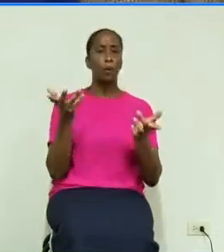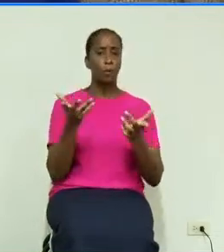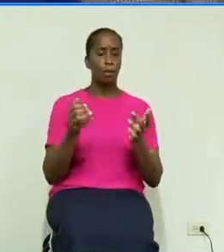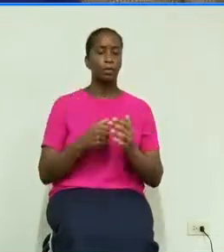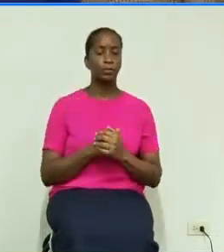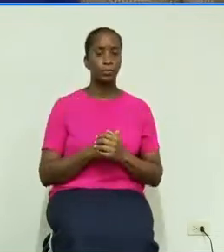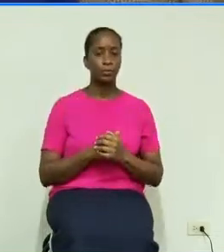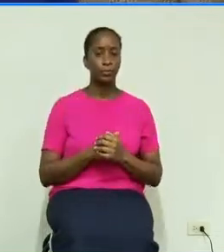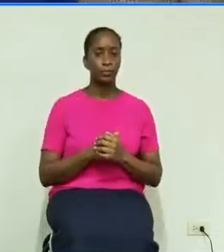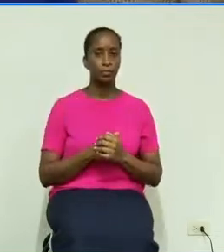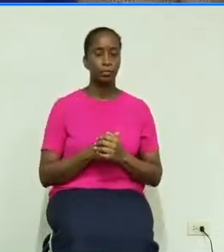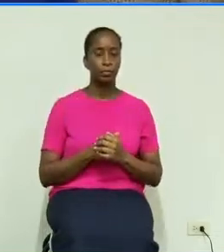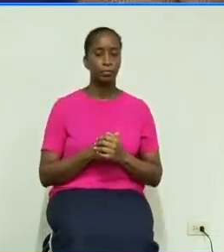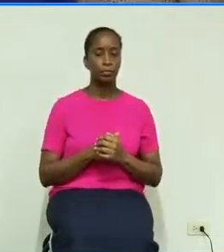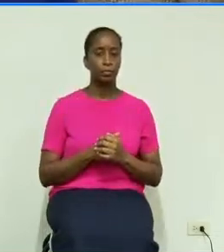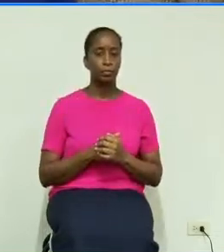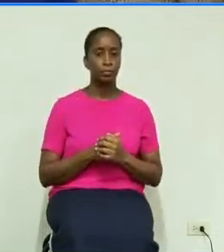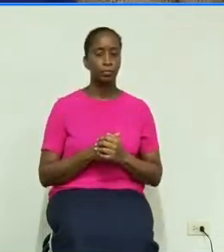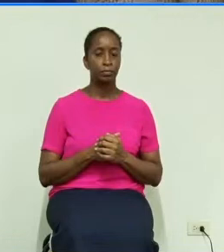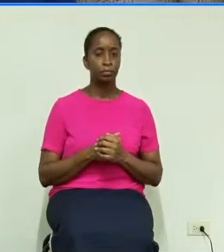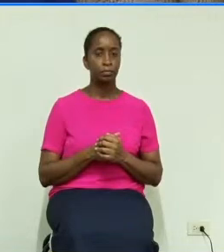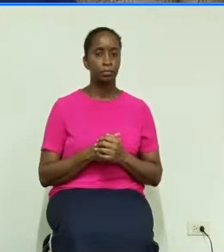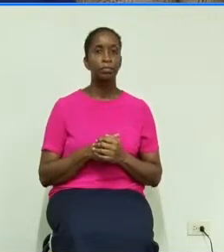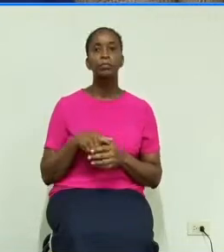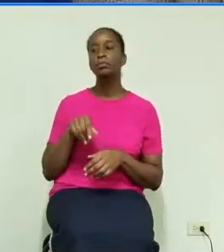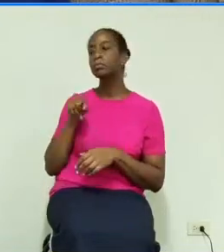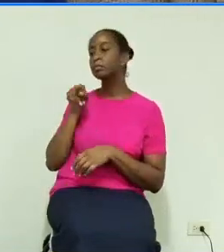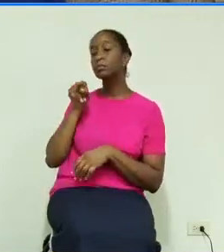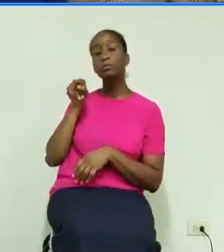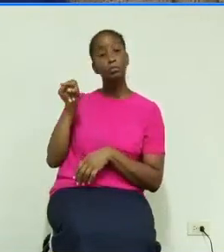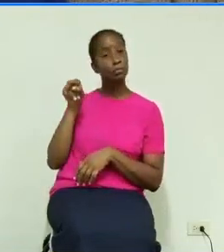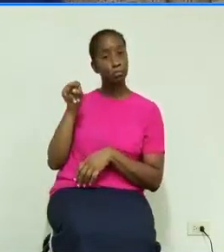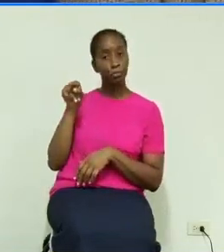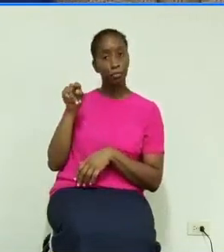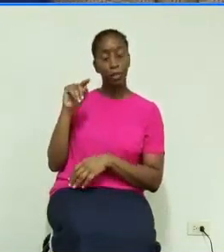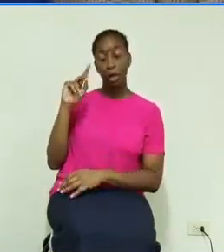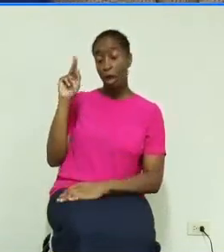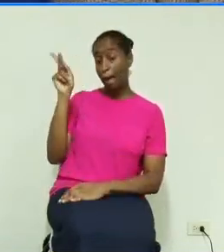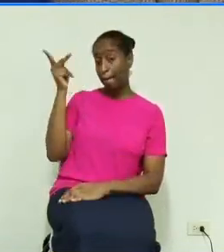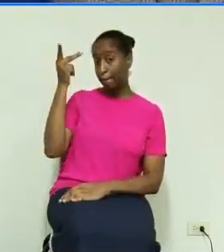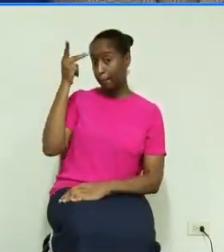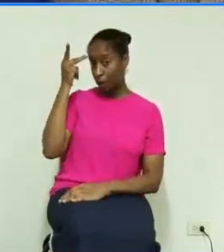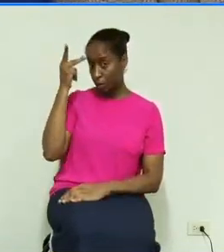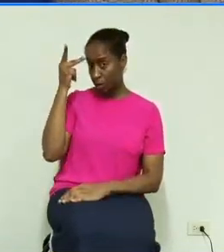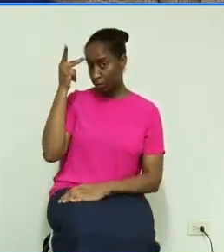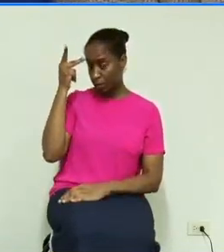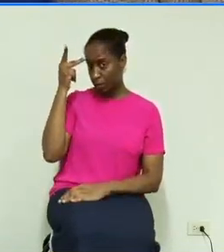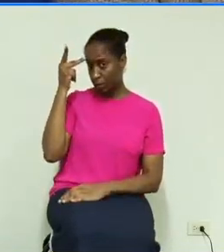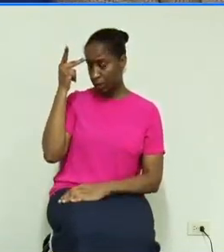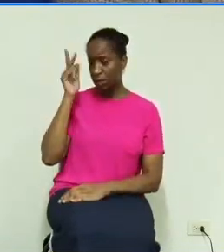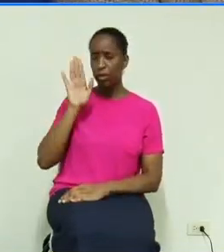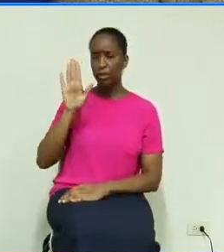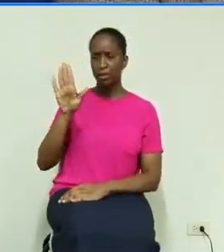the incumbents of the other house, which we call the lower house. And the